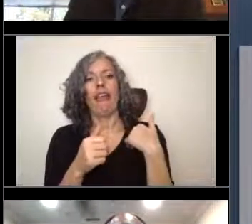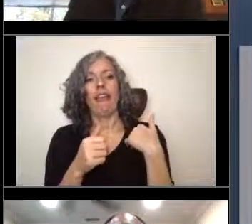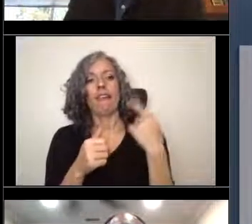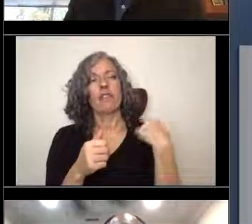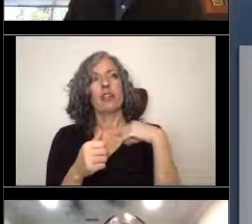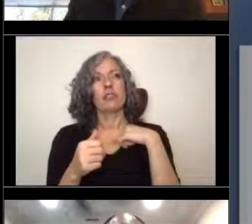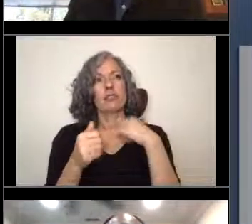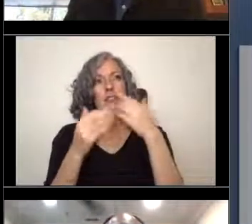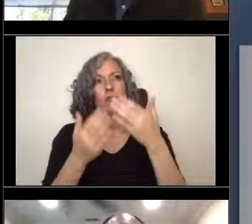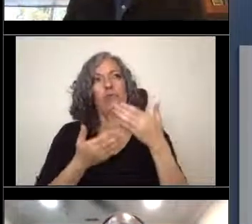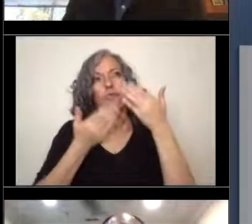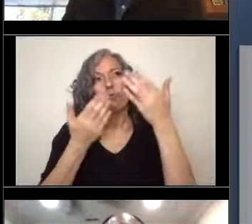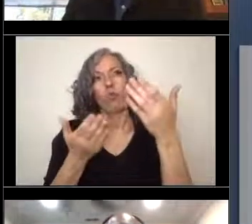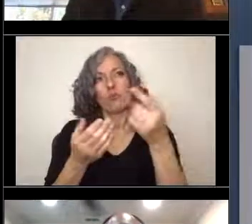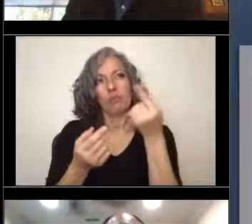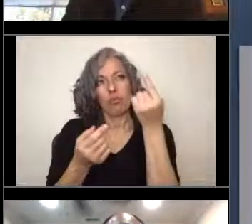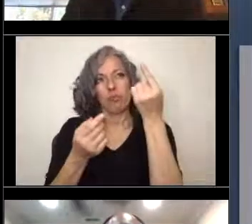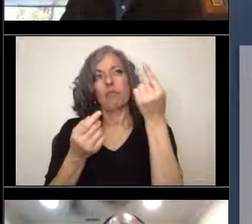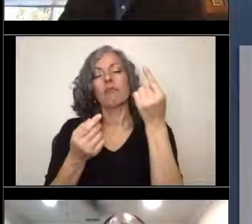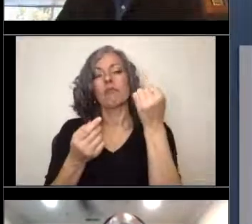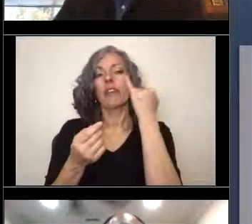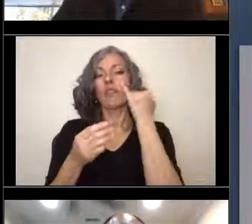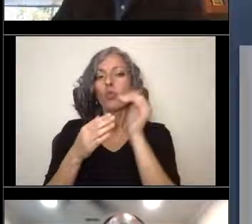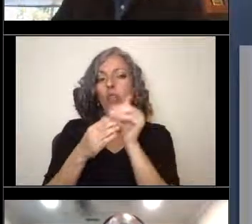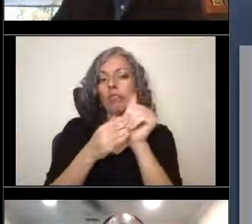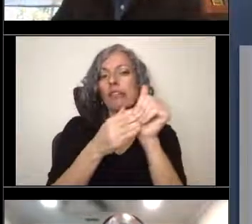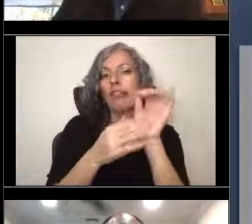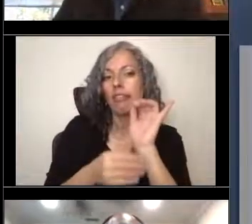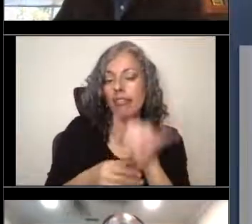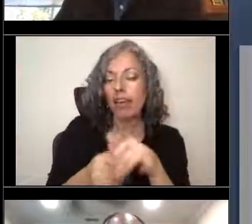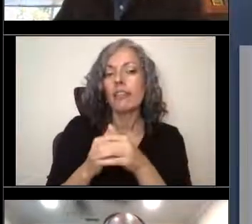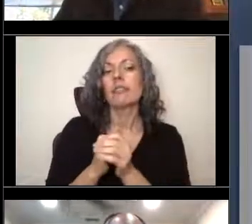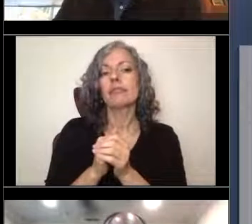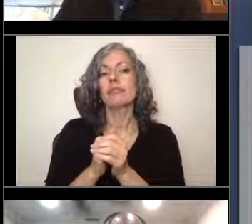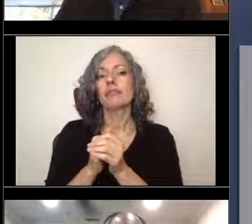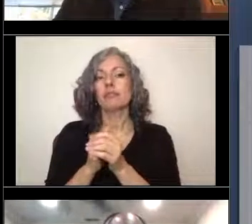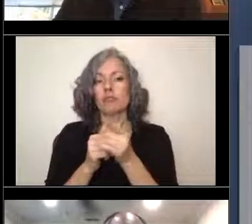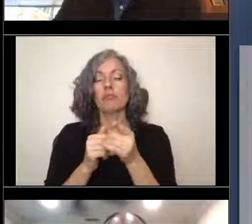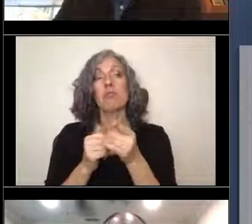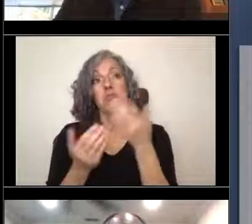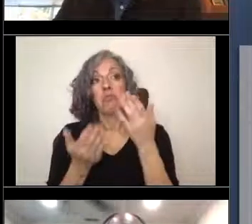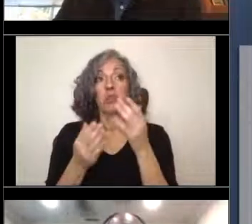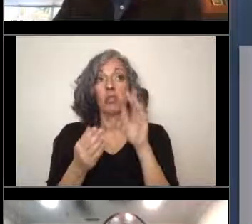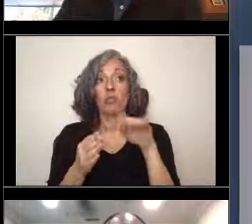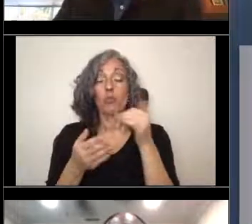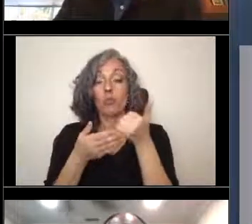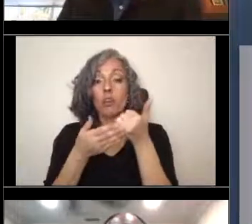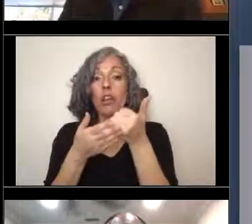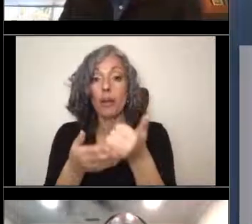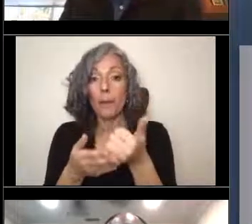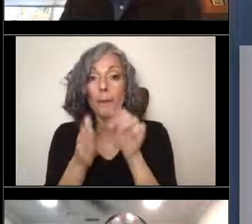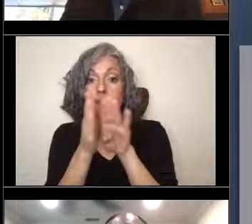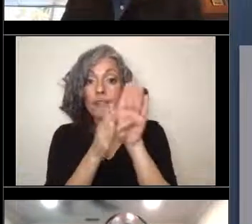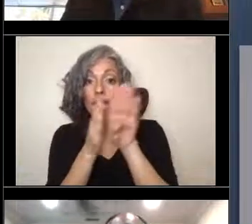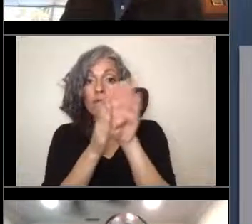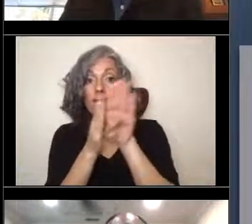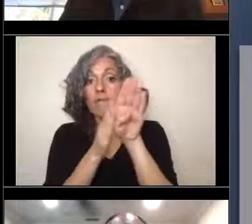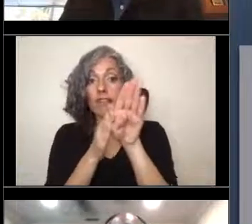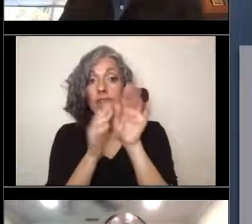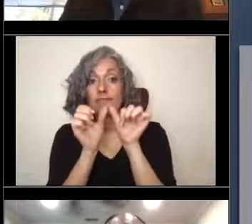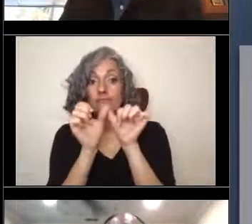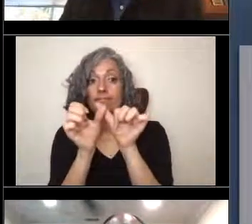that you're leading on that gets pitched to us that may help advance it even further.